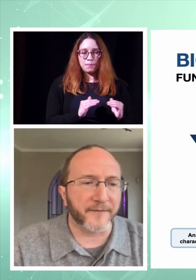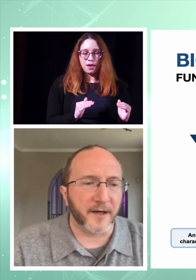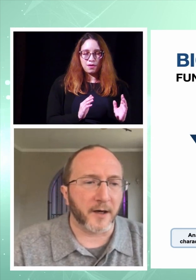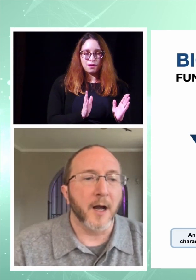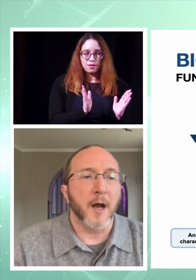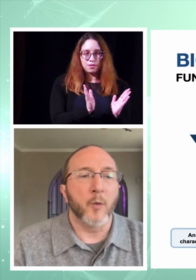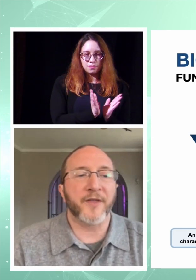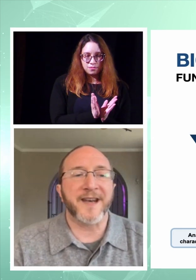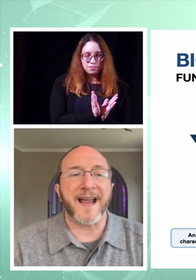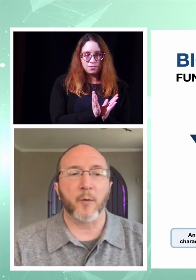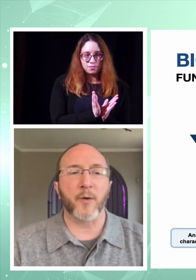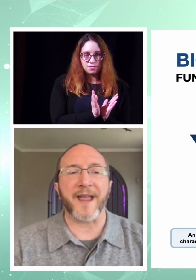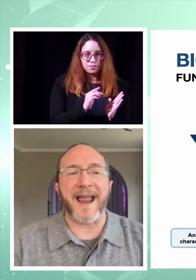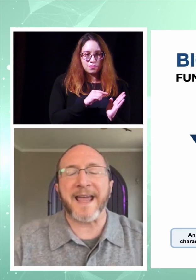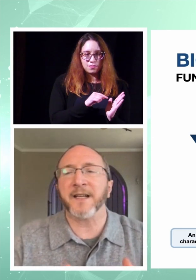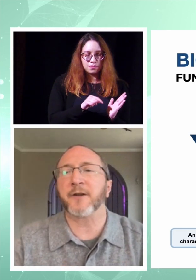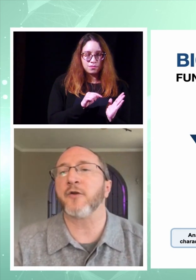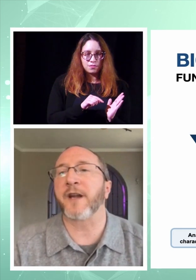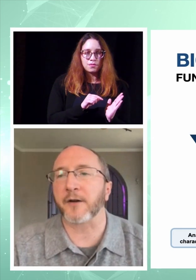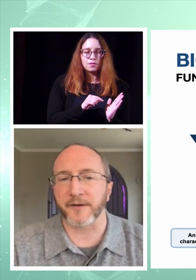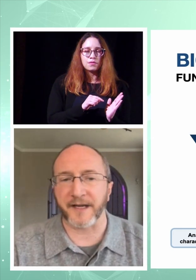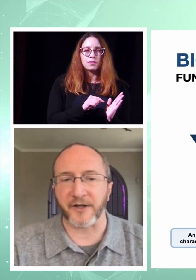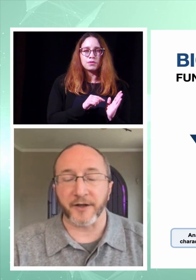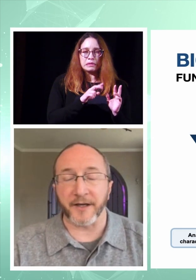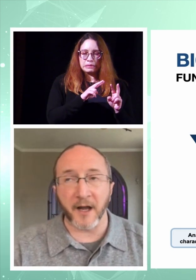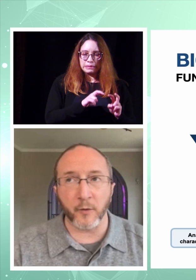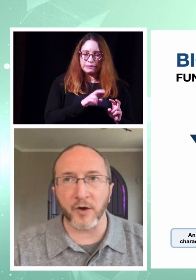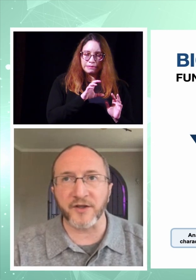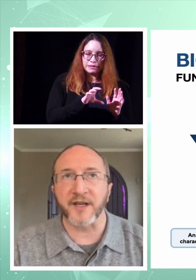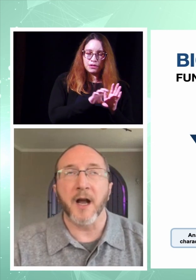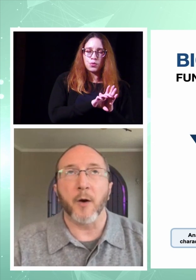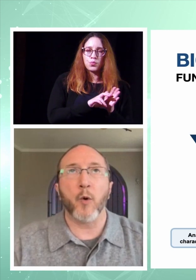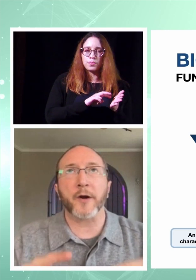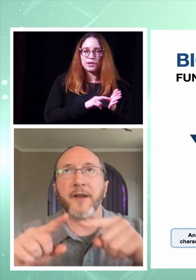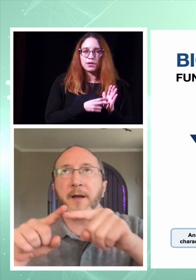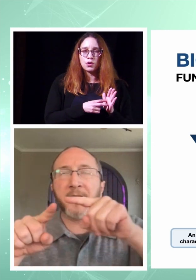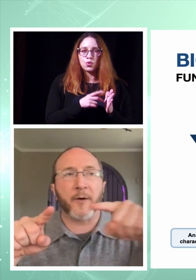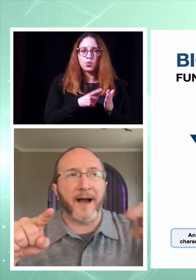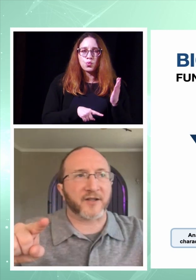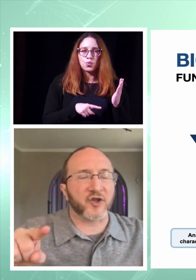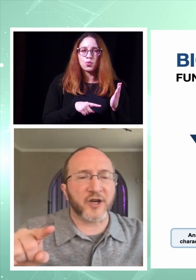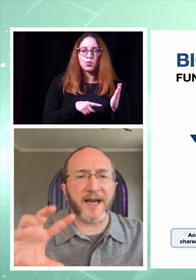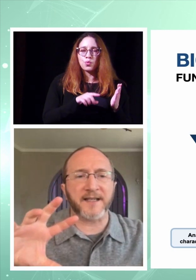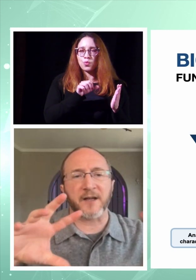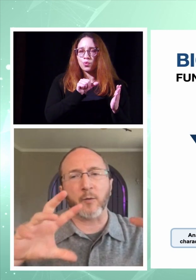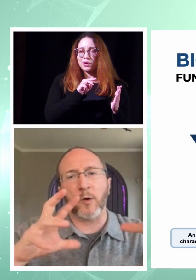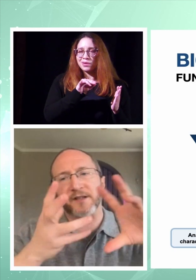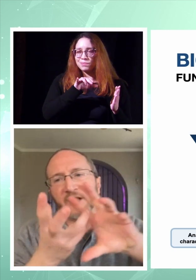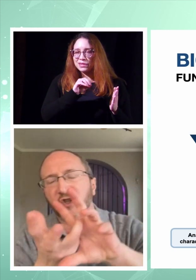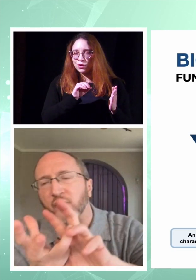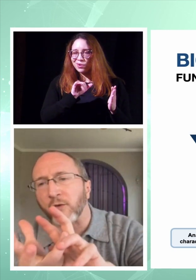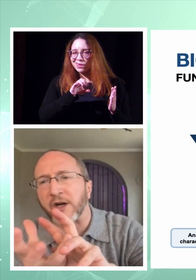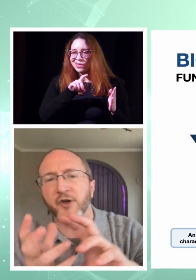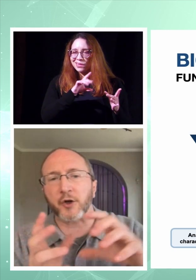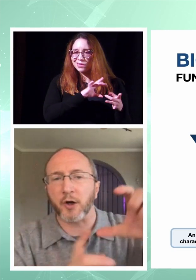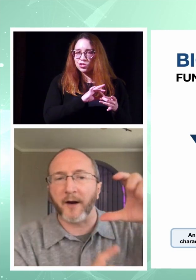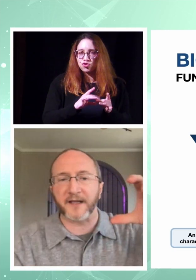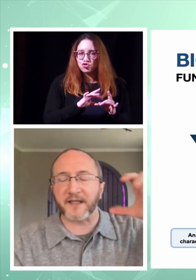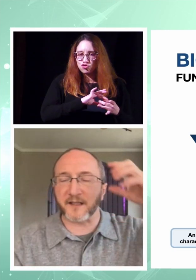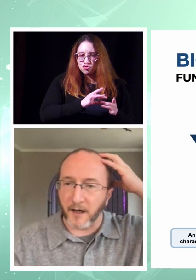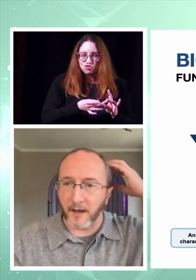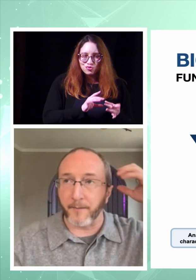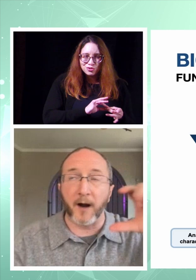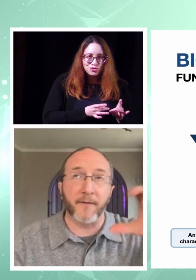on the left there with analytical characterization. In other words, what are the amino acid chains and what's the structure